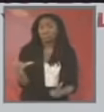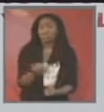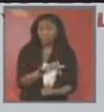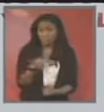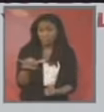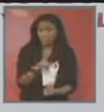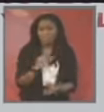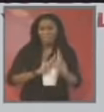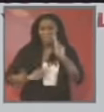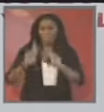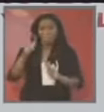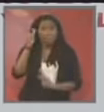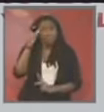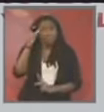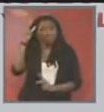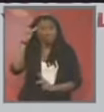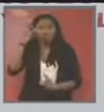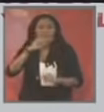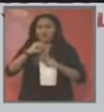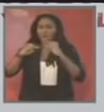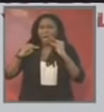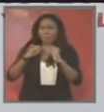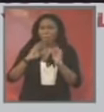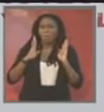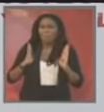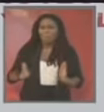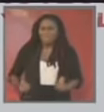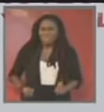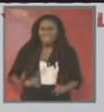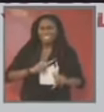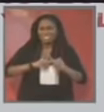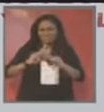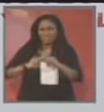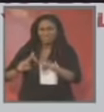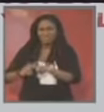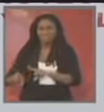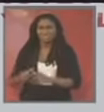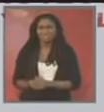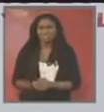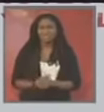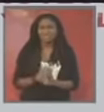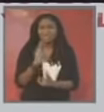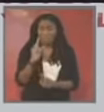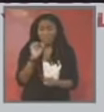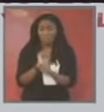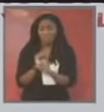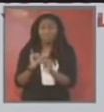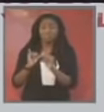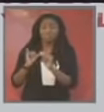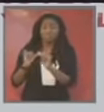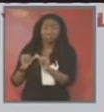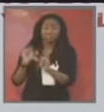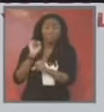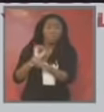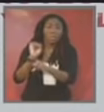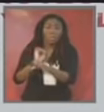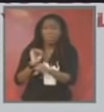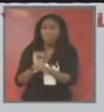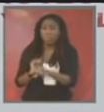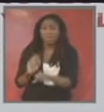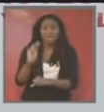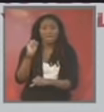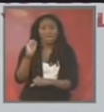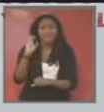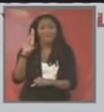And she has been working a long time in the North Central Regional Health Authority with regards to immunity and